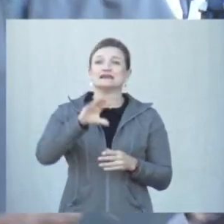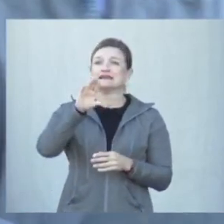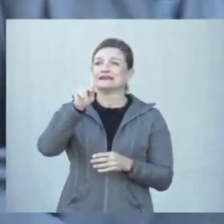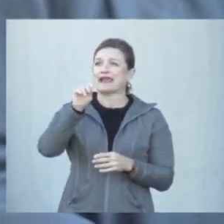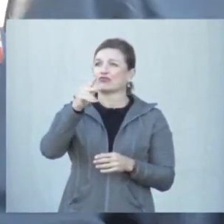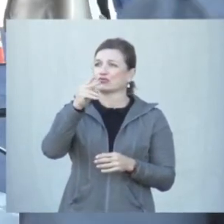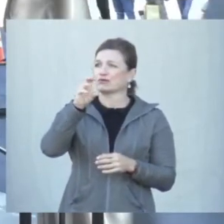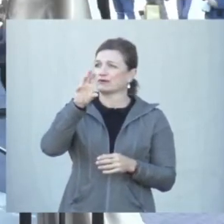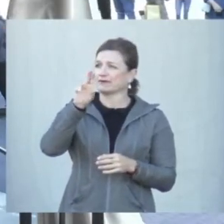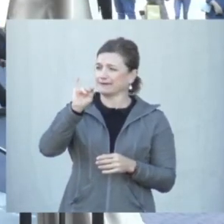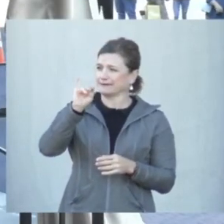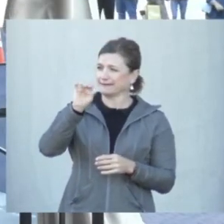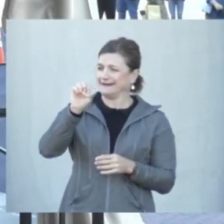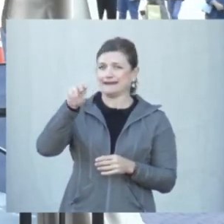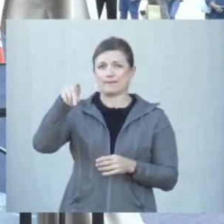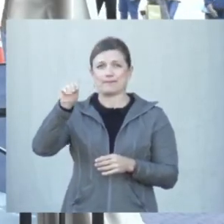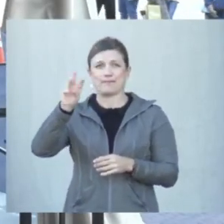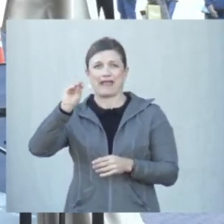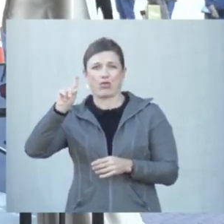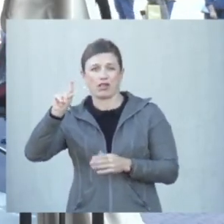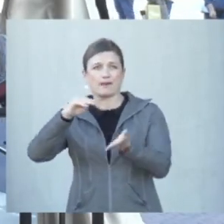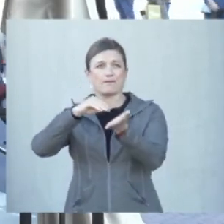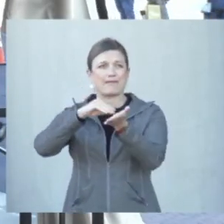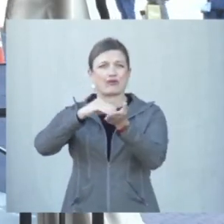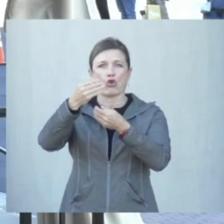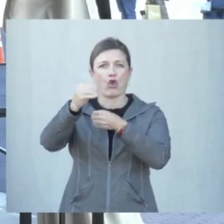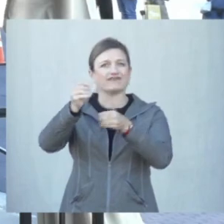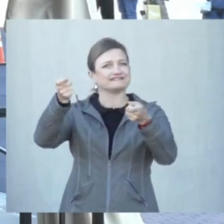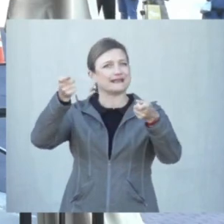Katherine Powell, Medical Office Administration.